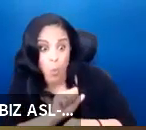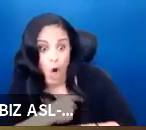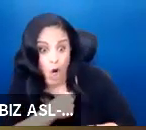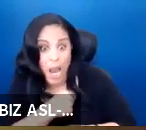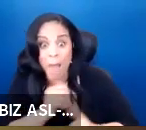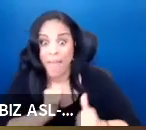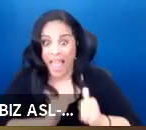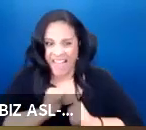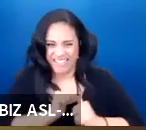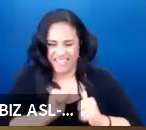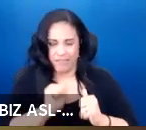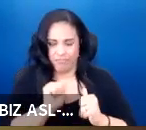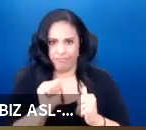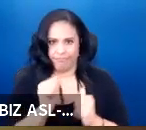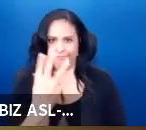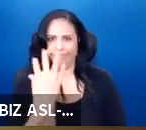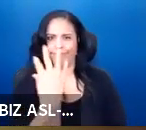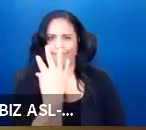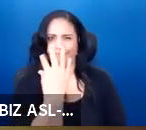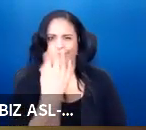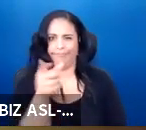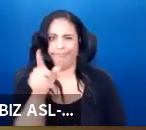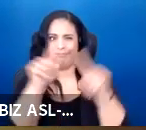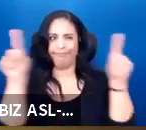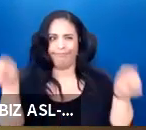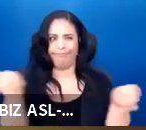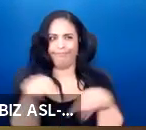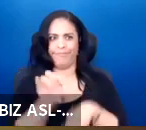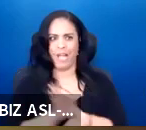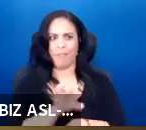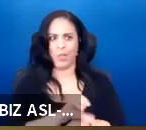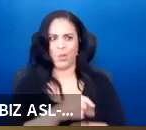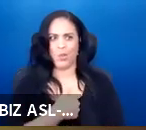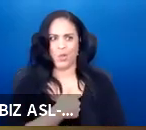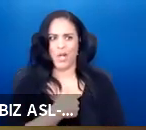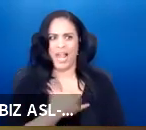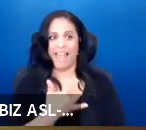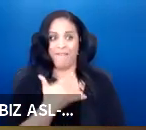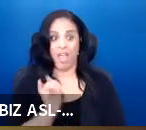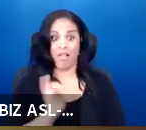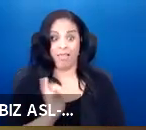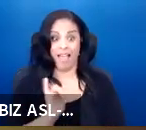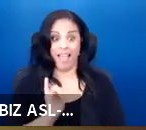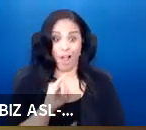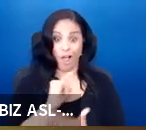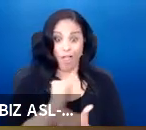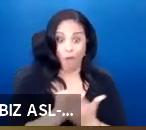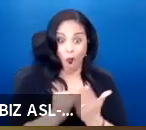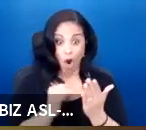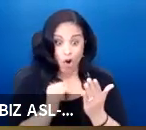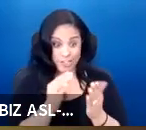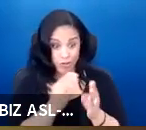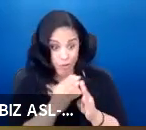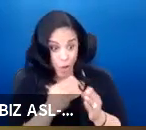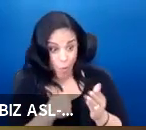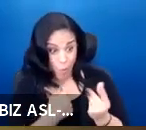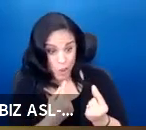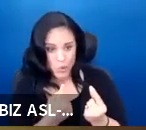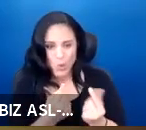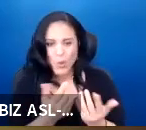my computer, and where I feel the artistry that Deen had kind of touched on is that